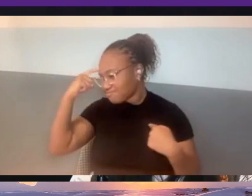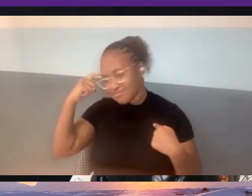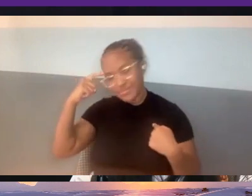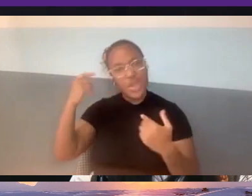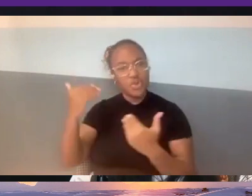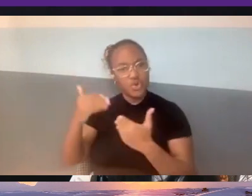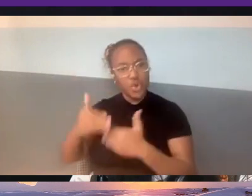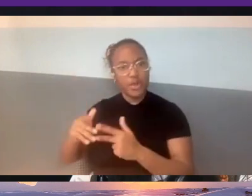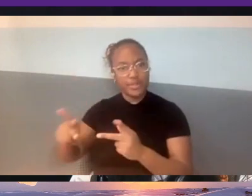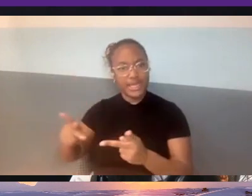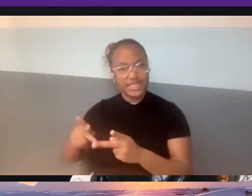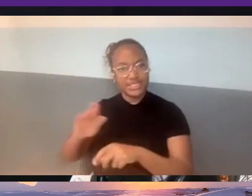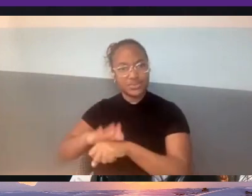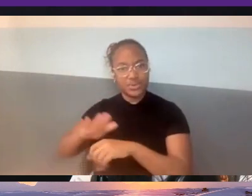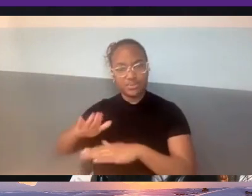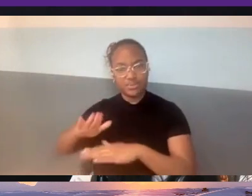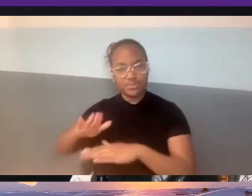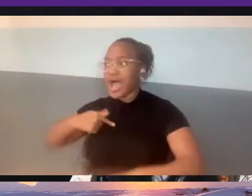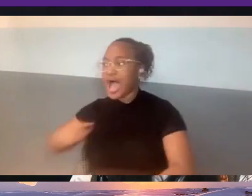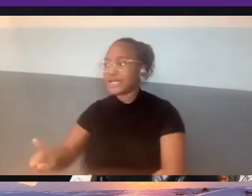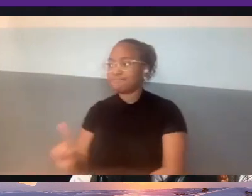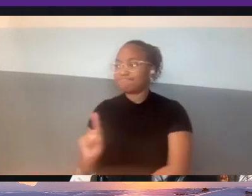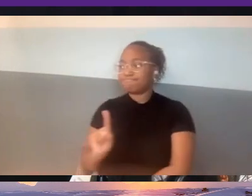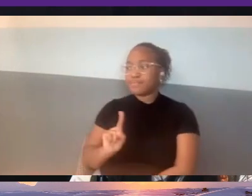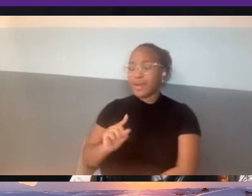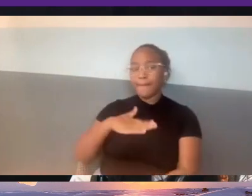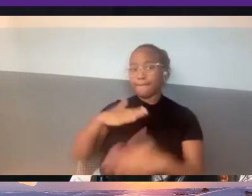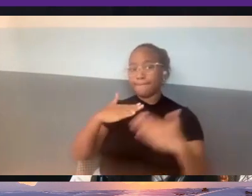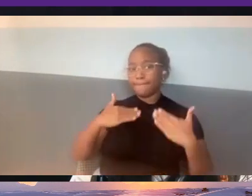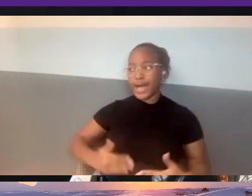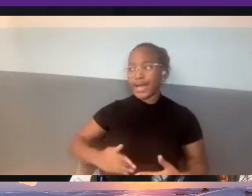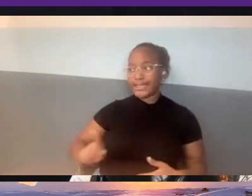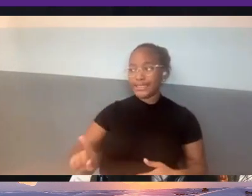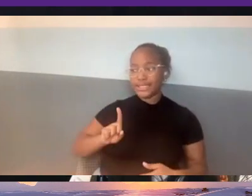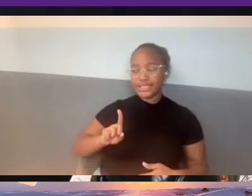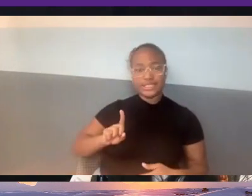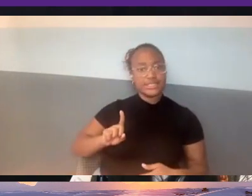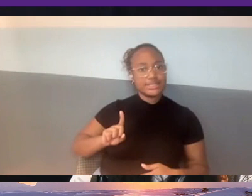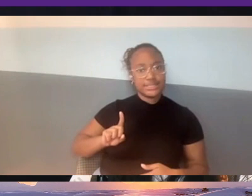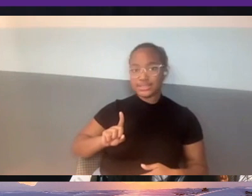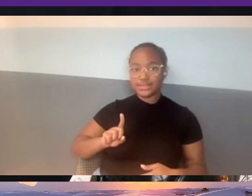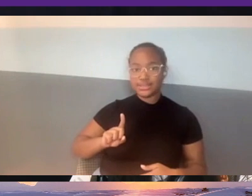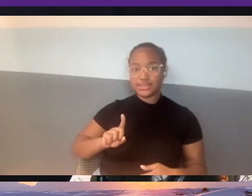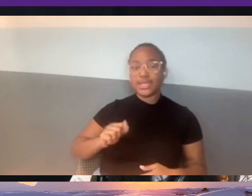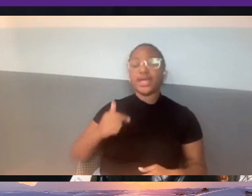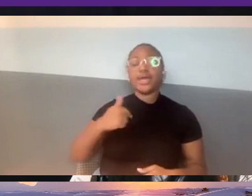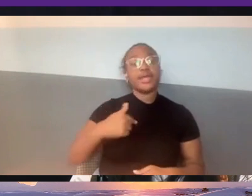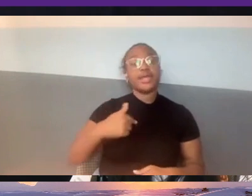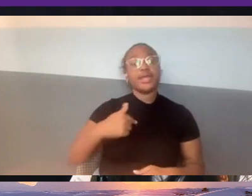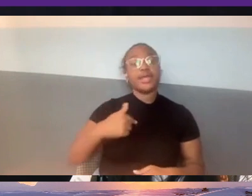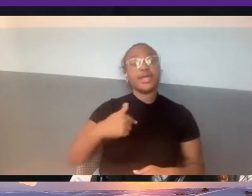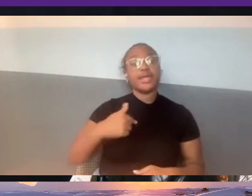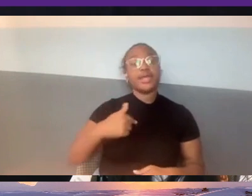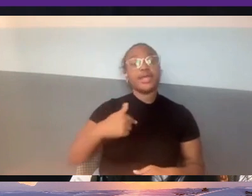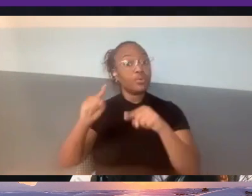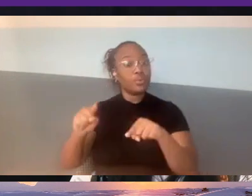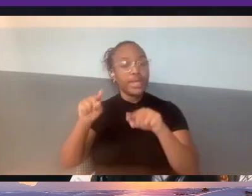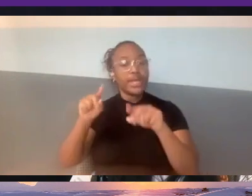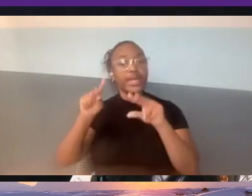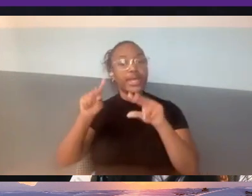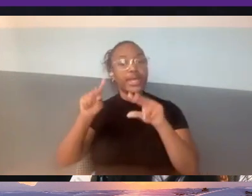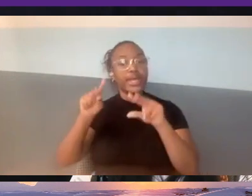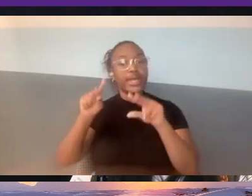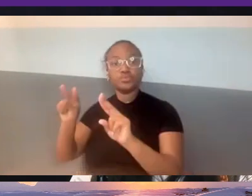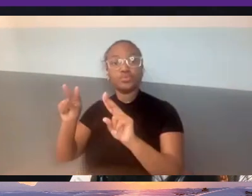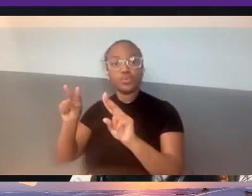I know that my body naturally avoids it, and I know that we took a tour of the space of the former anatomical